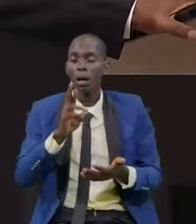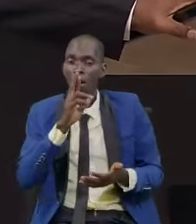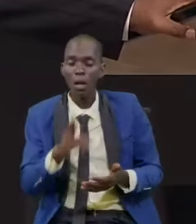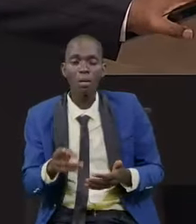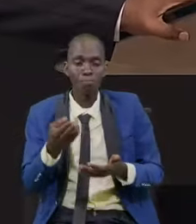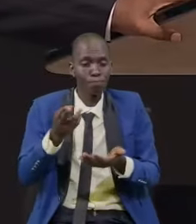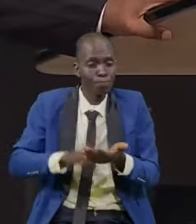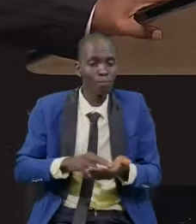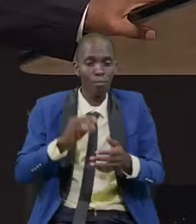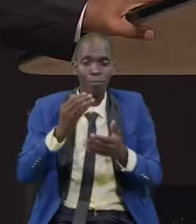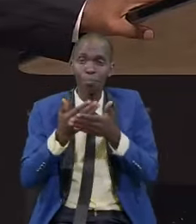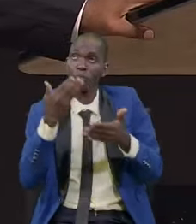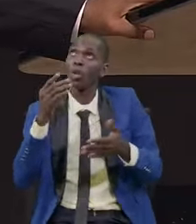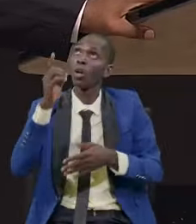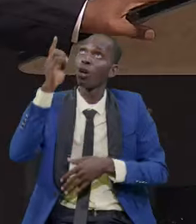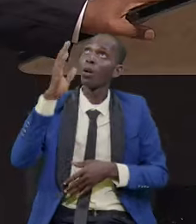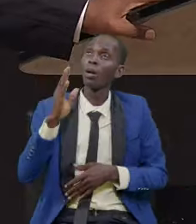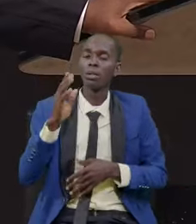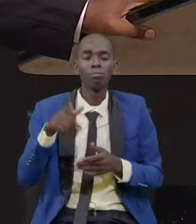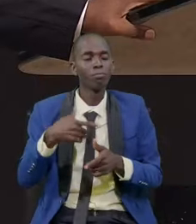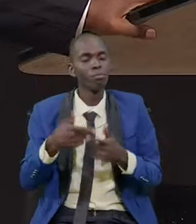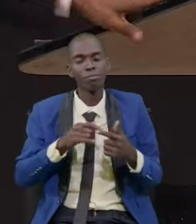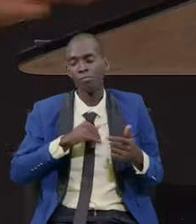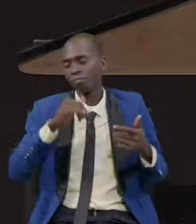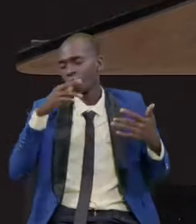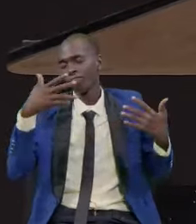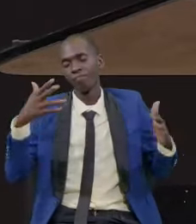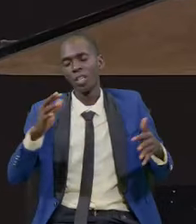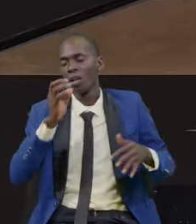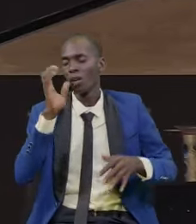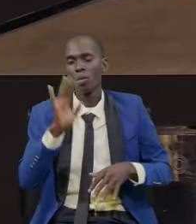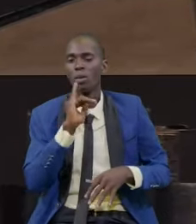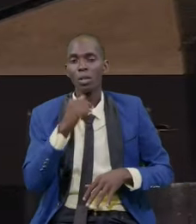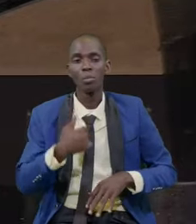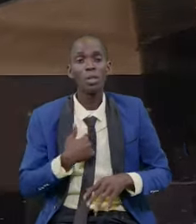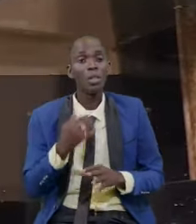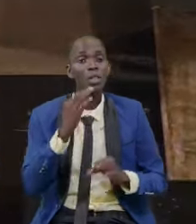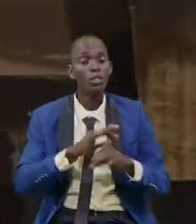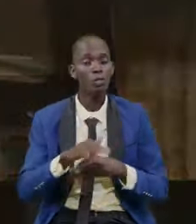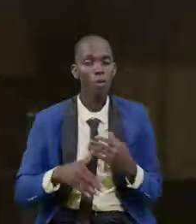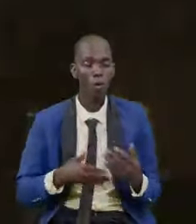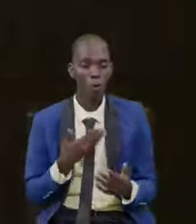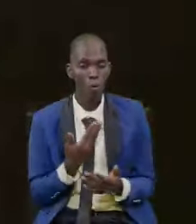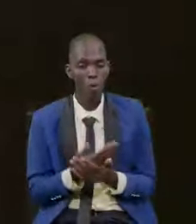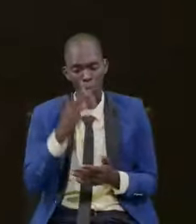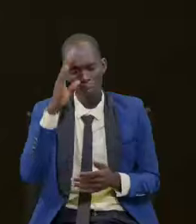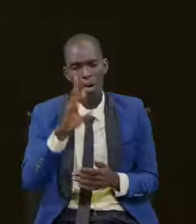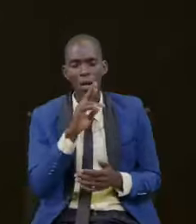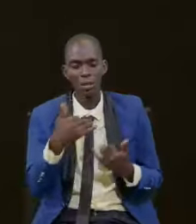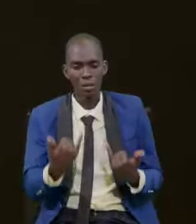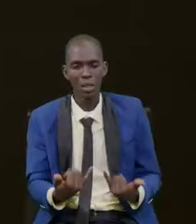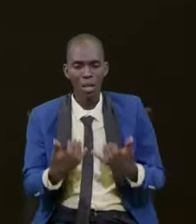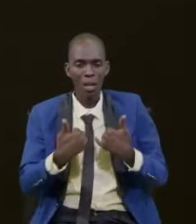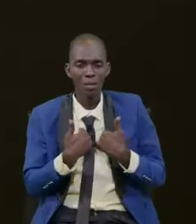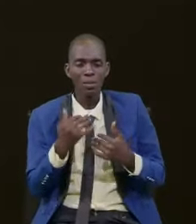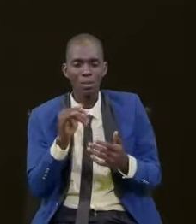in the presence of God. Woe is me if all this kind of careless thought and careless tongue and